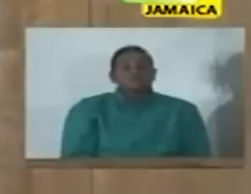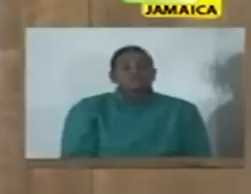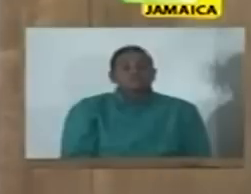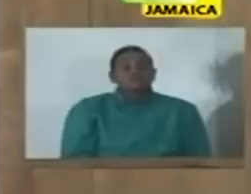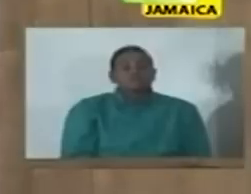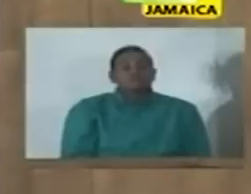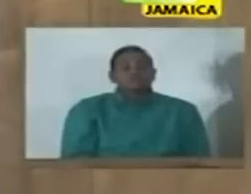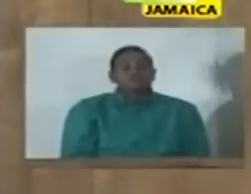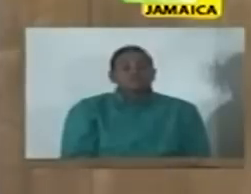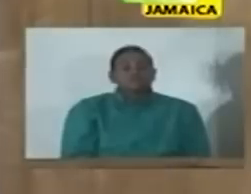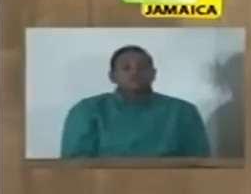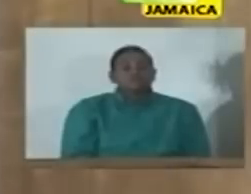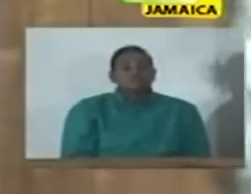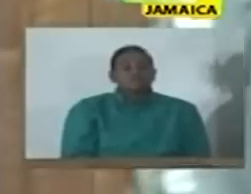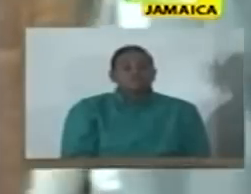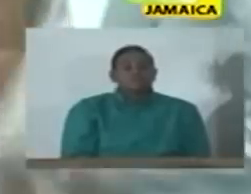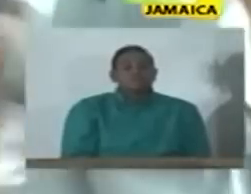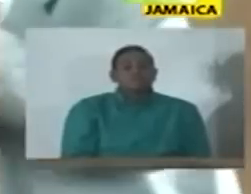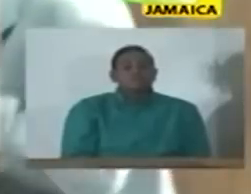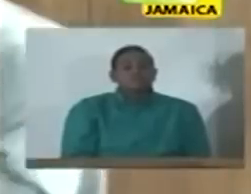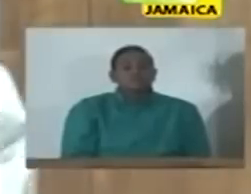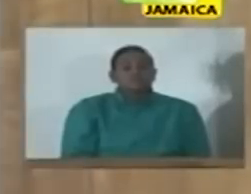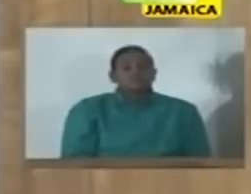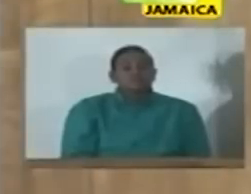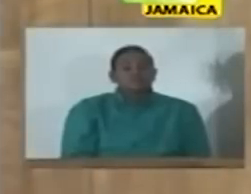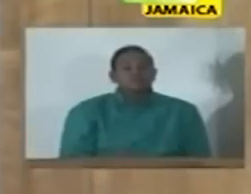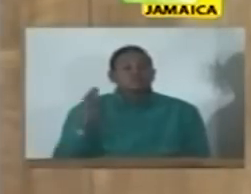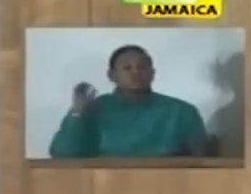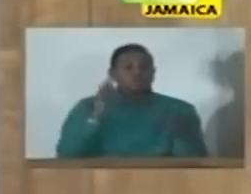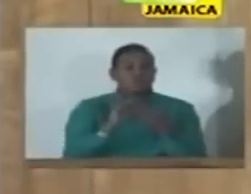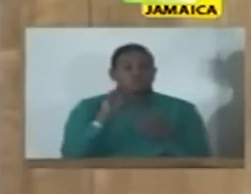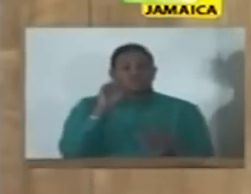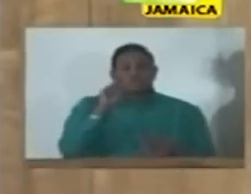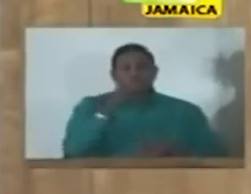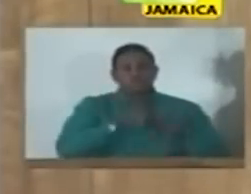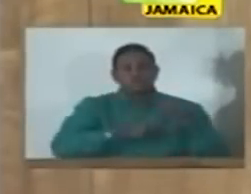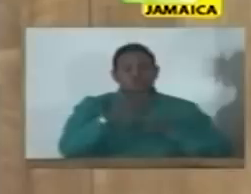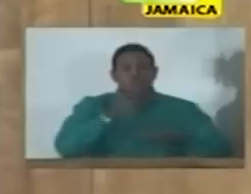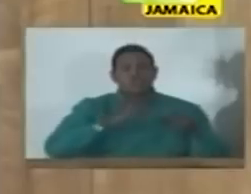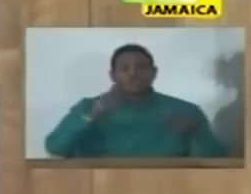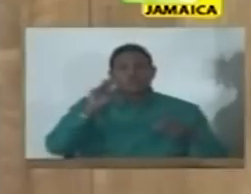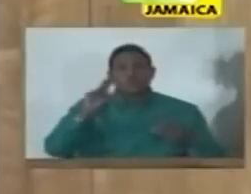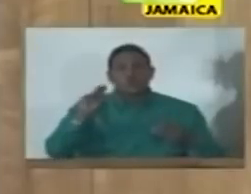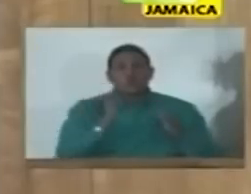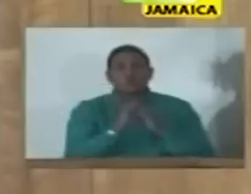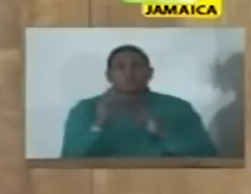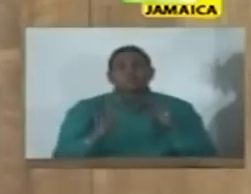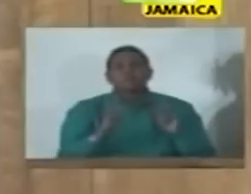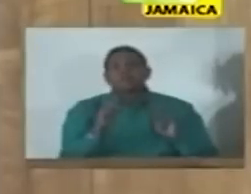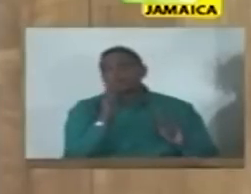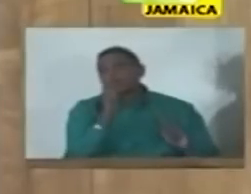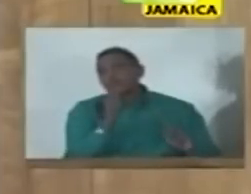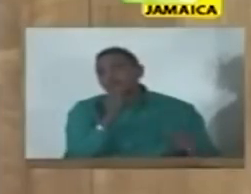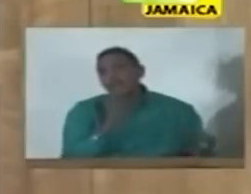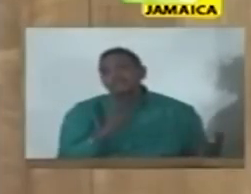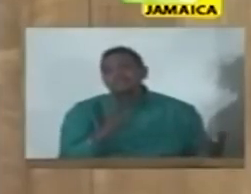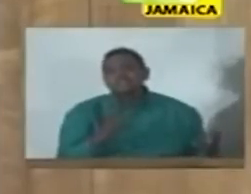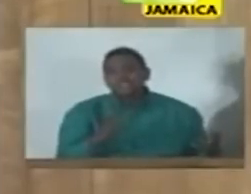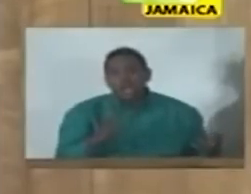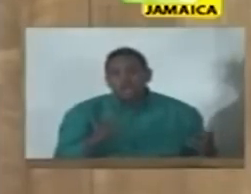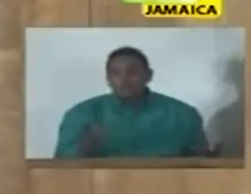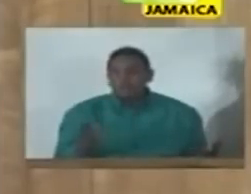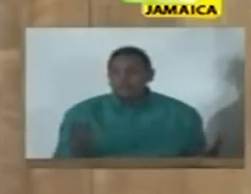that it lumps the trade union with a set of undesirable. In